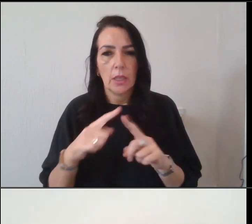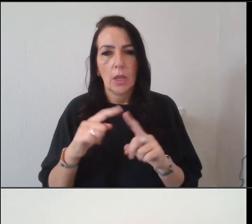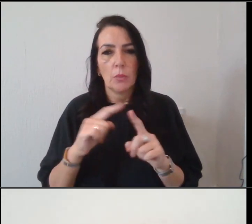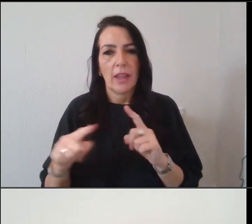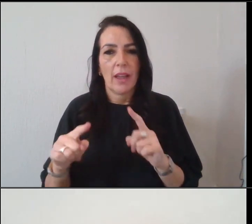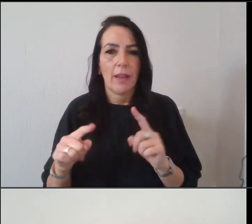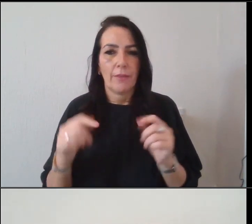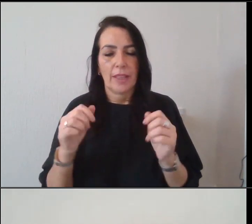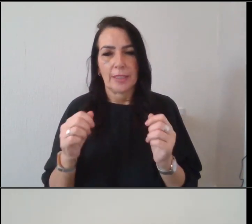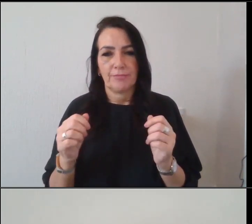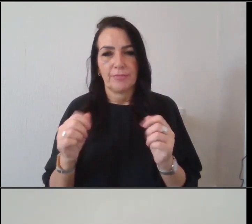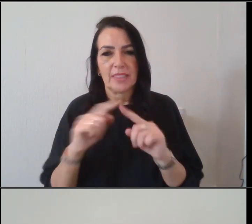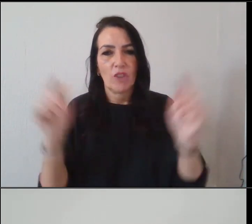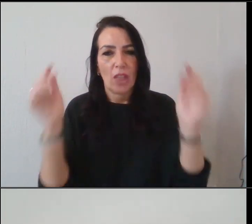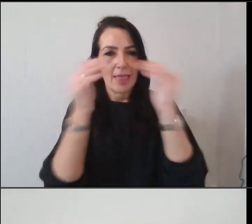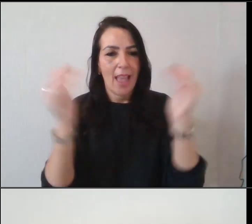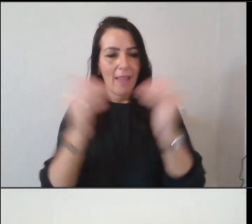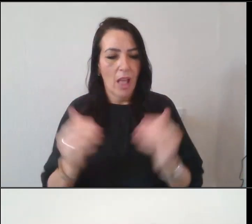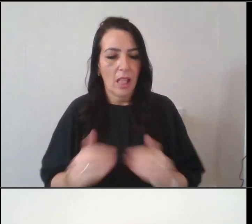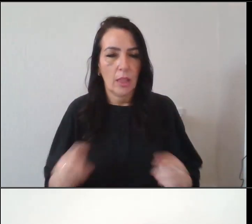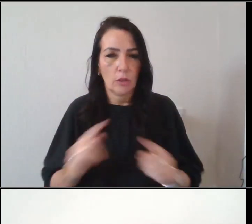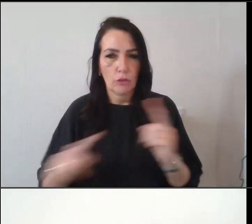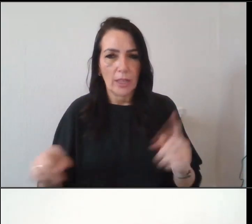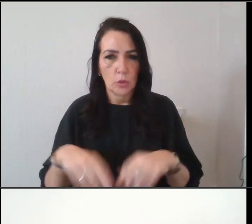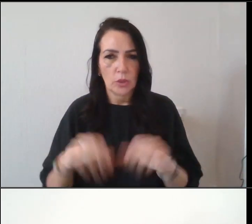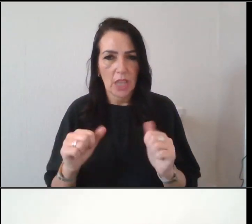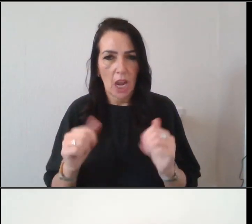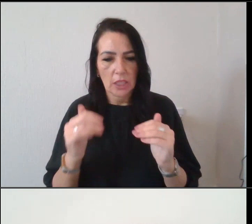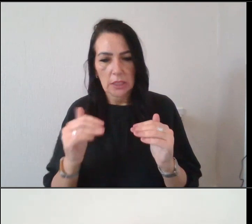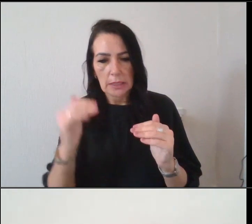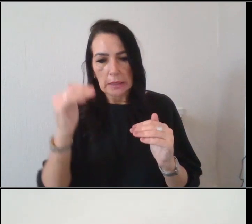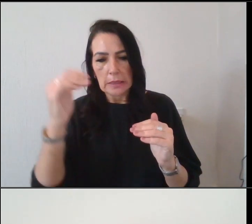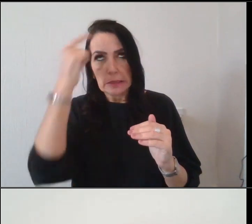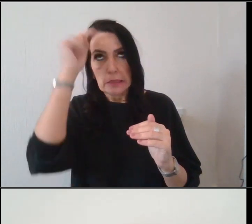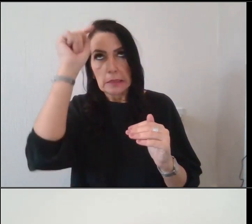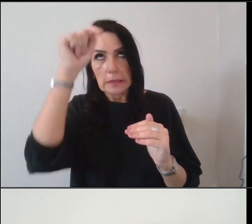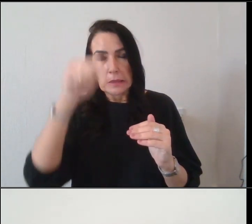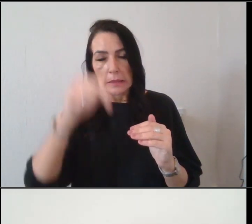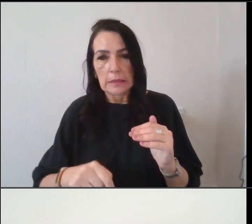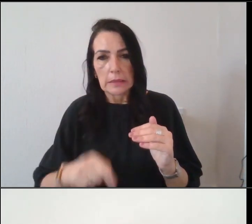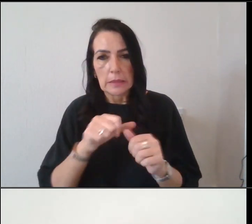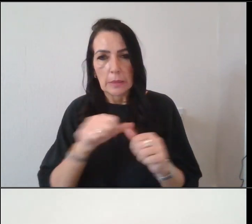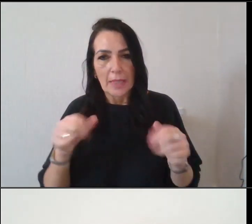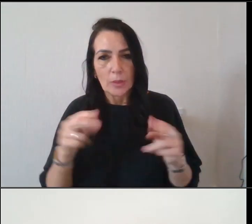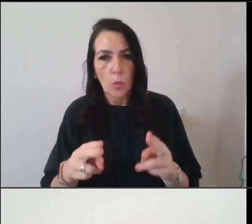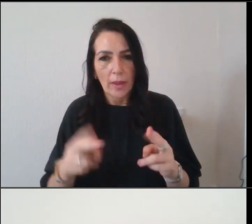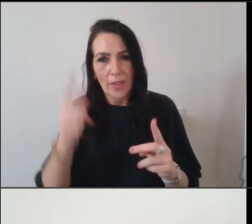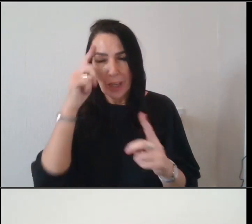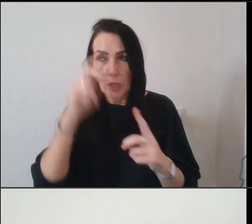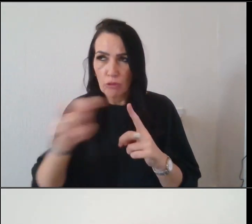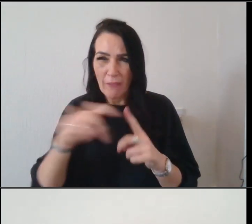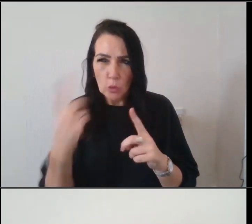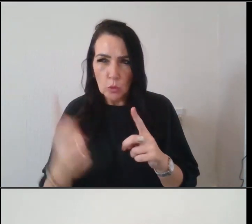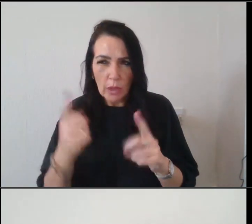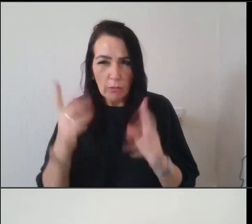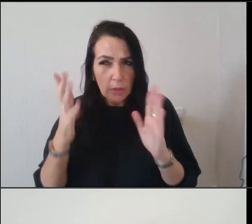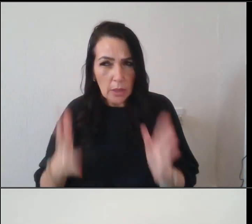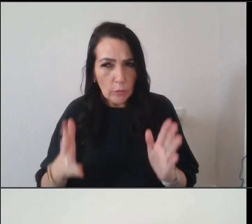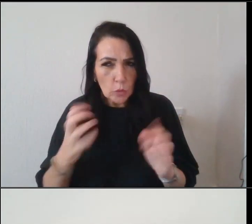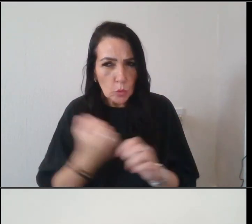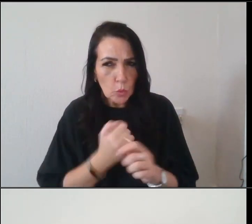example, so trying to encourage people to start, think about how they travel and whether they need to travel or